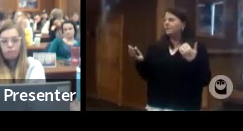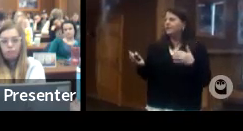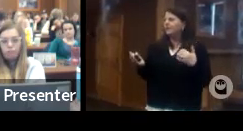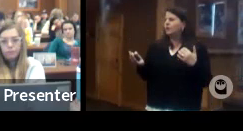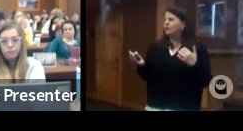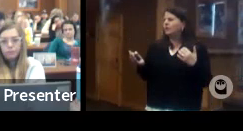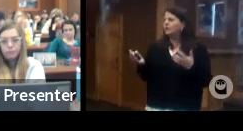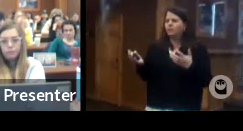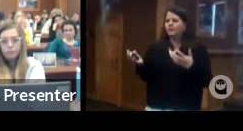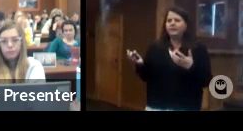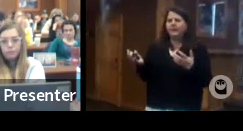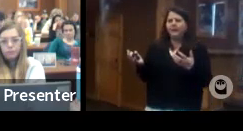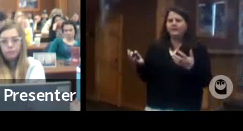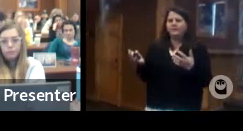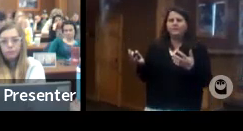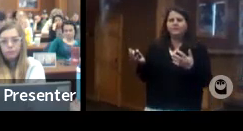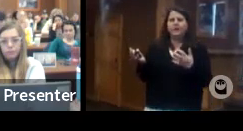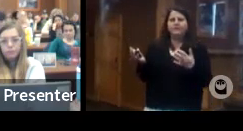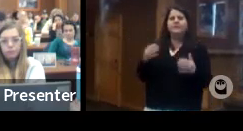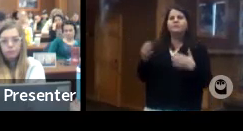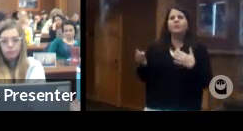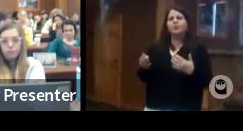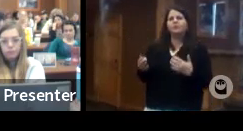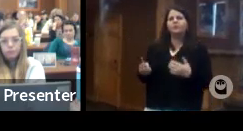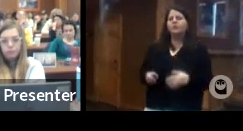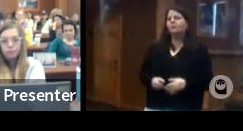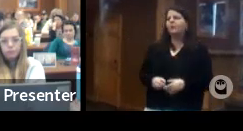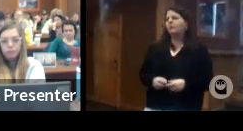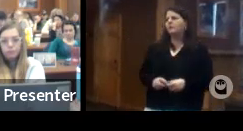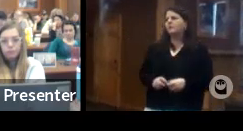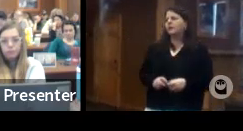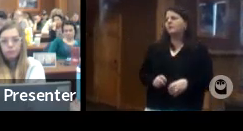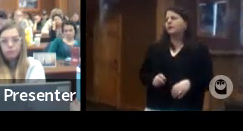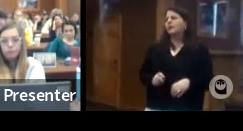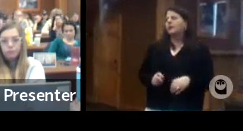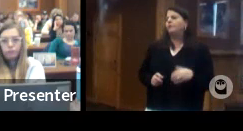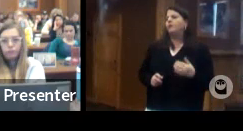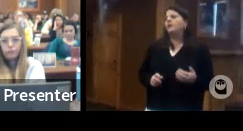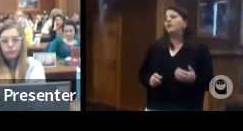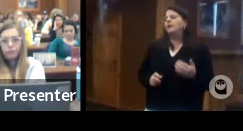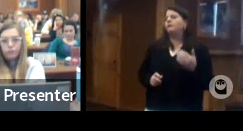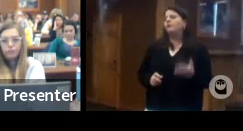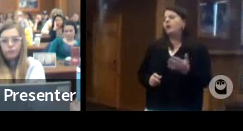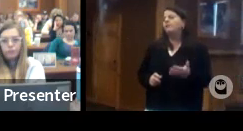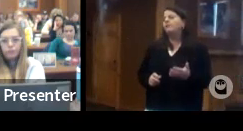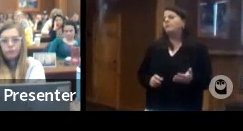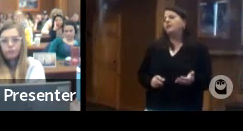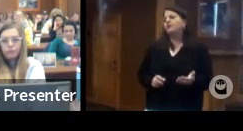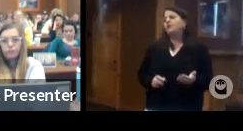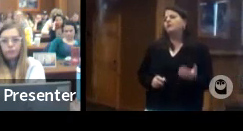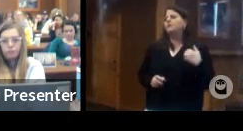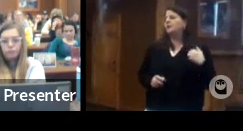you ever had someone ask you a question you don't know what they're getting at, right? That's what we want to avoid while you're on the stand. If you